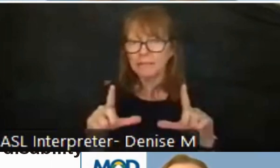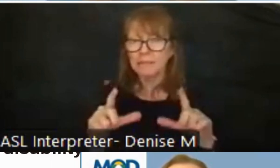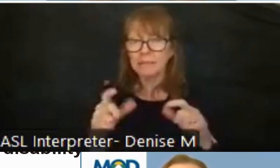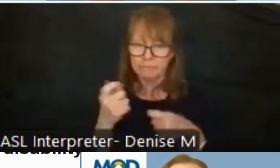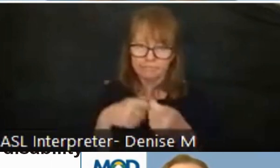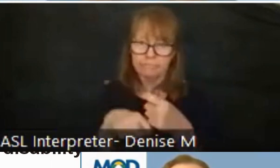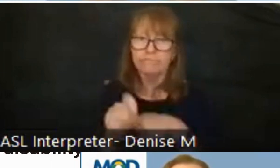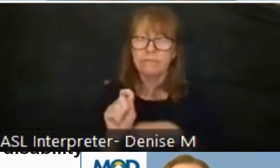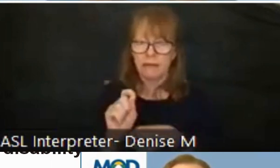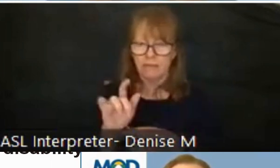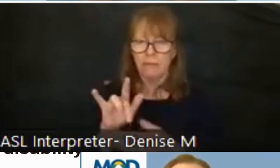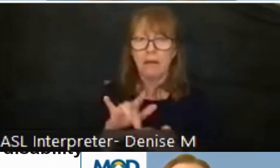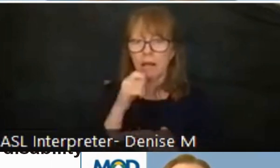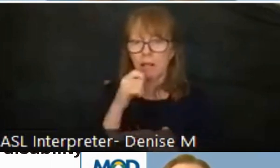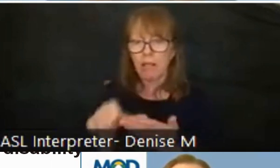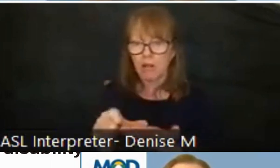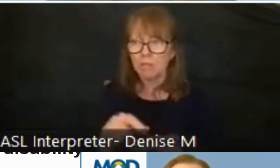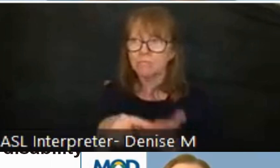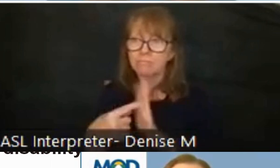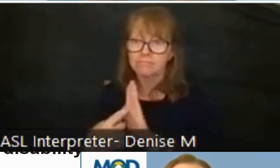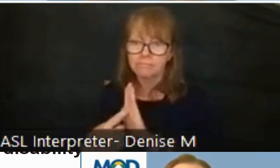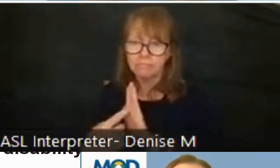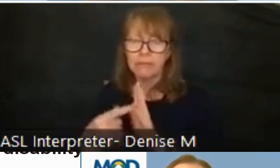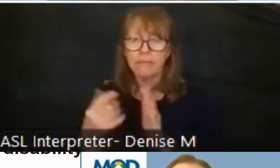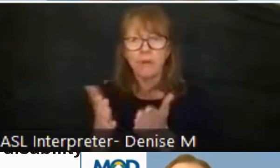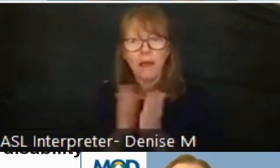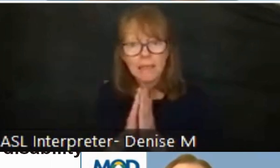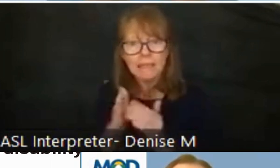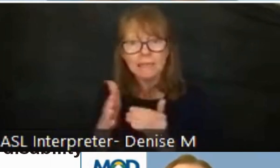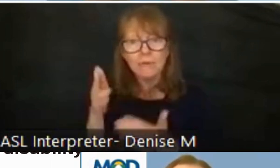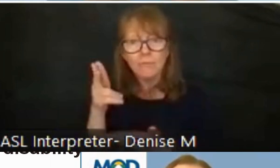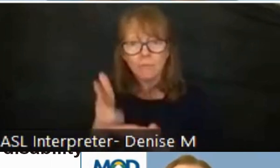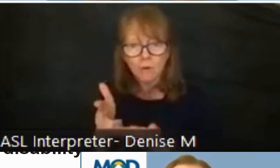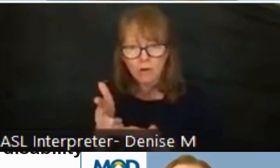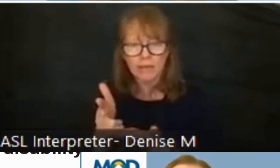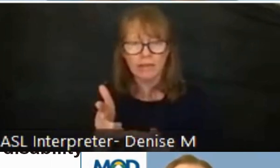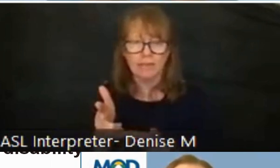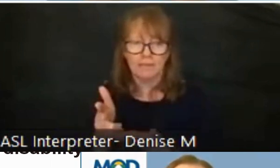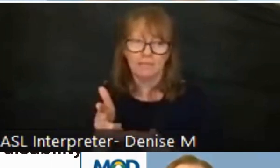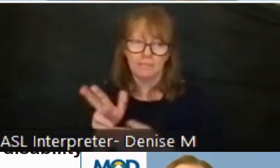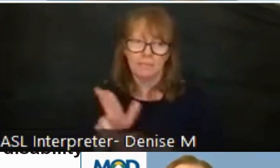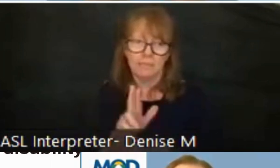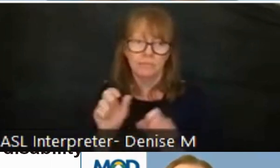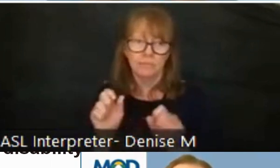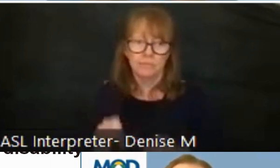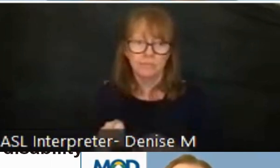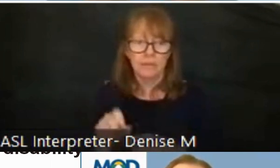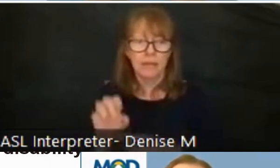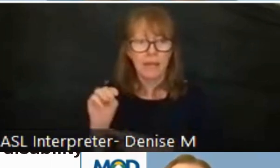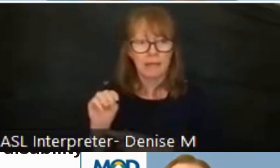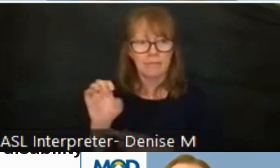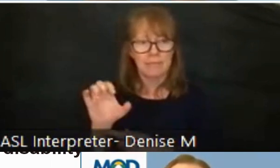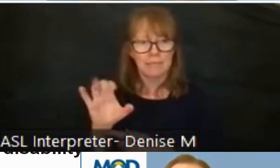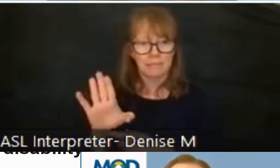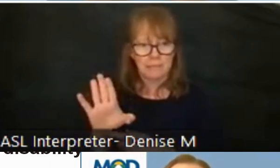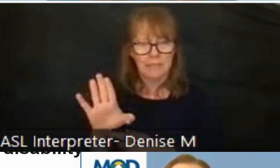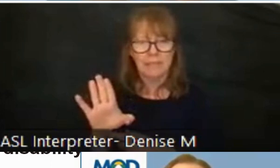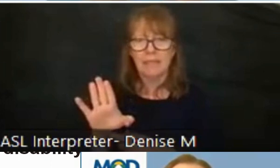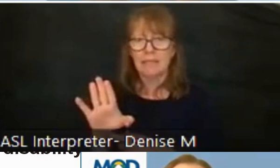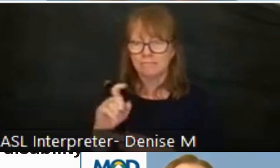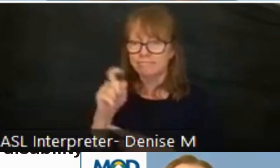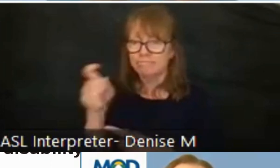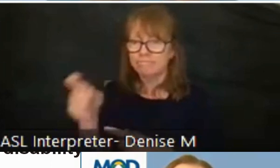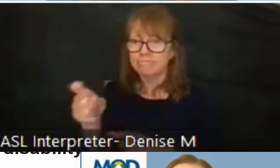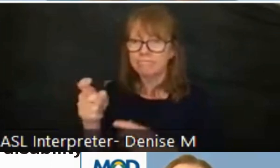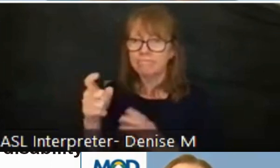of support if you're asking for a closer parking space. MCB also issues certificates of legal blindness, so that's another